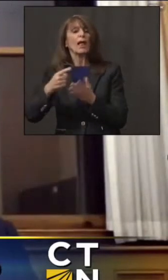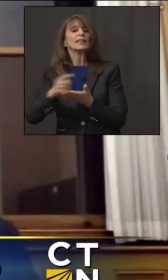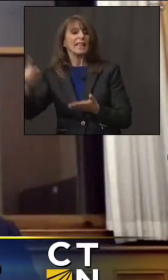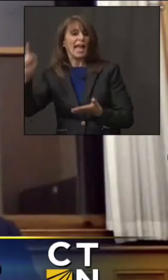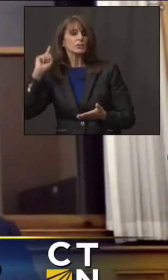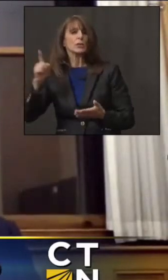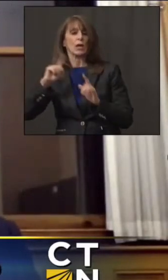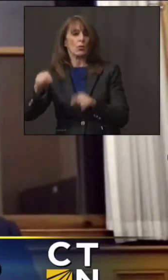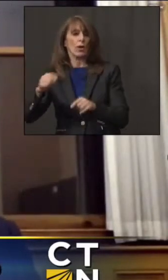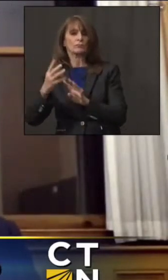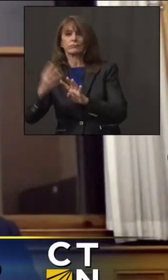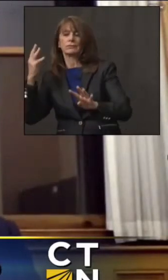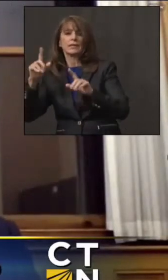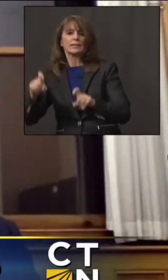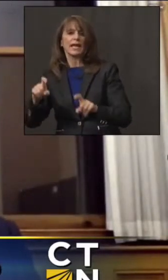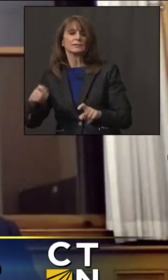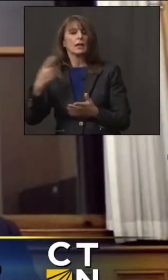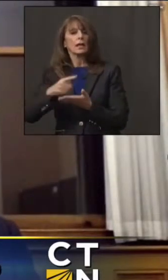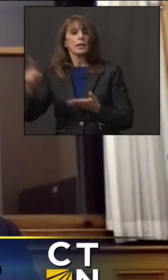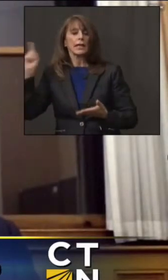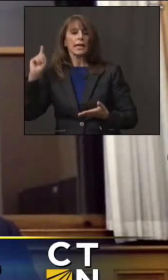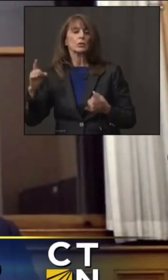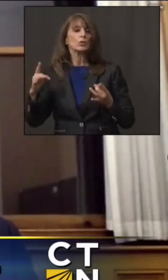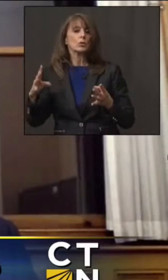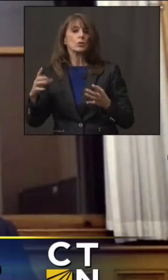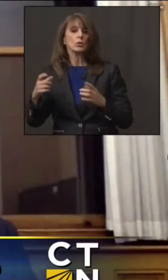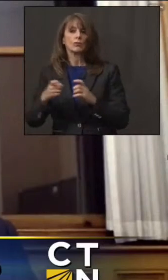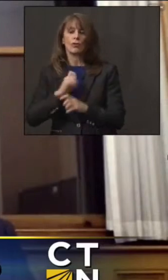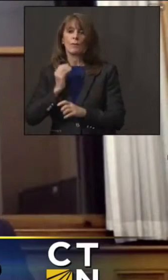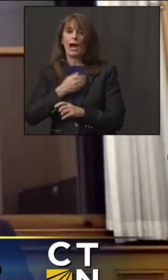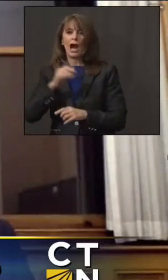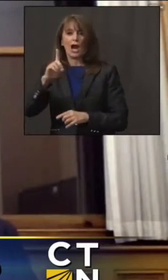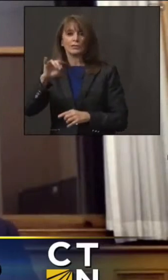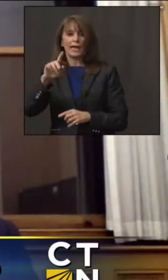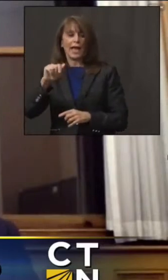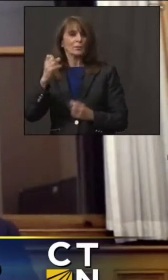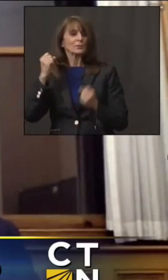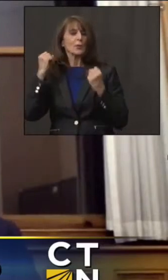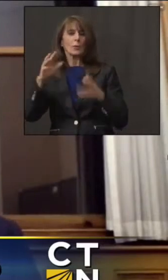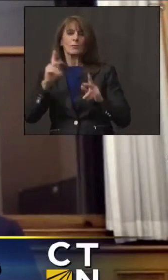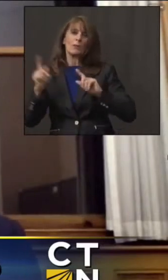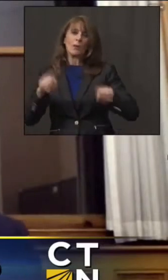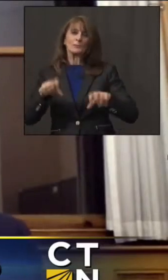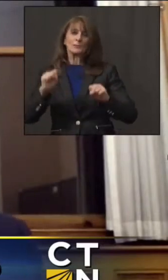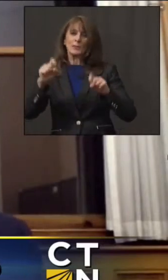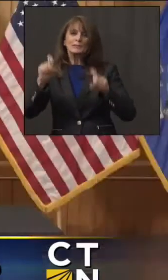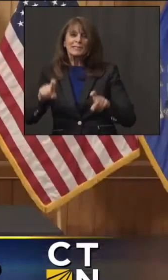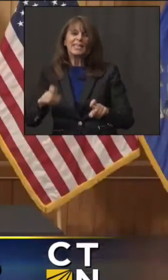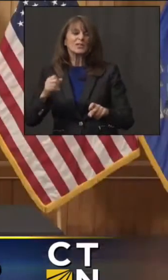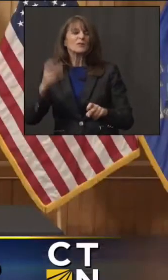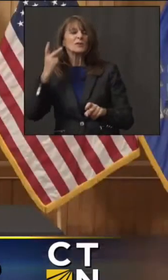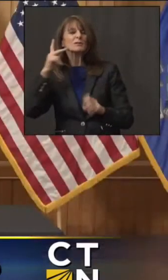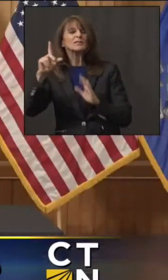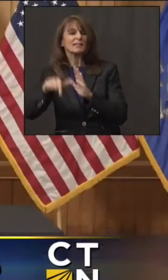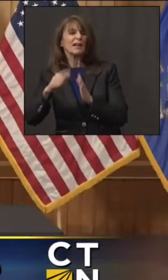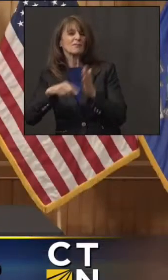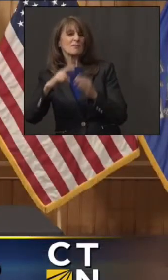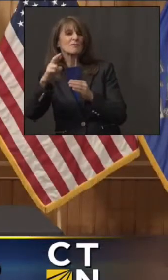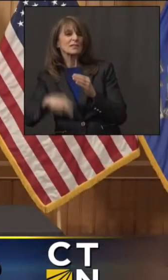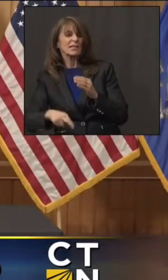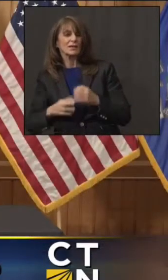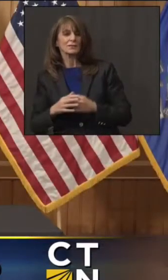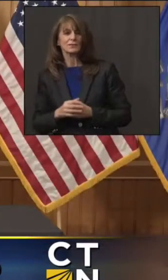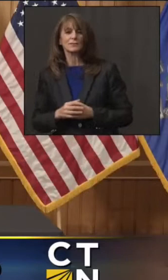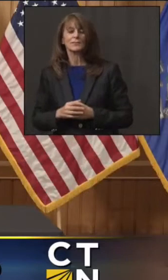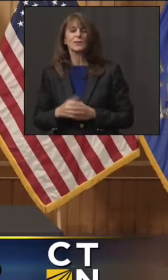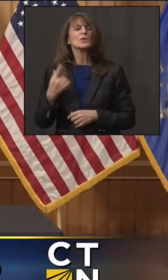So the last week was noisy from a data perspective. We'll see what this week brings. Okay, and one last thing. I think